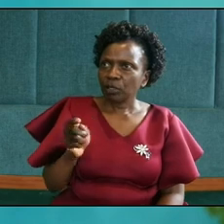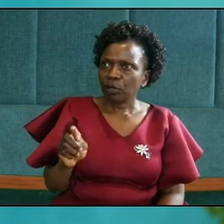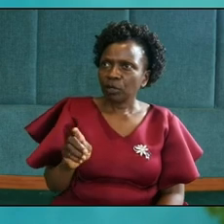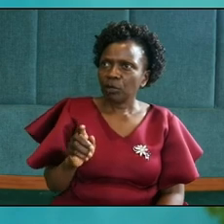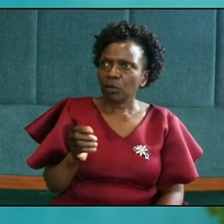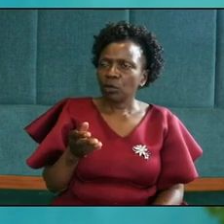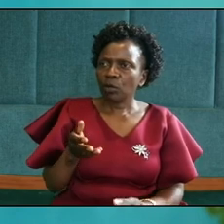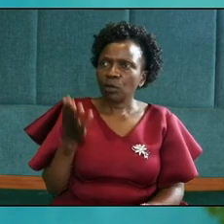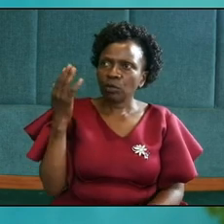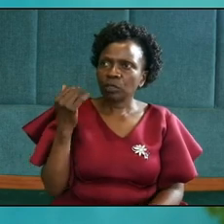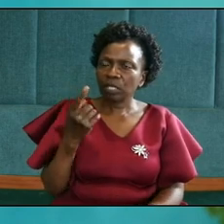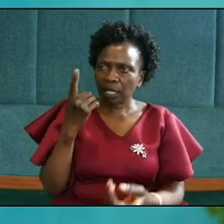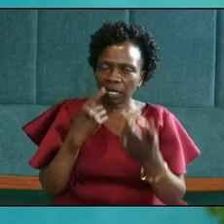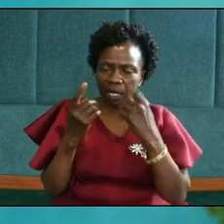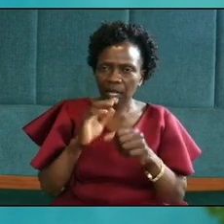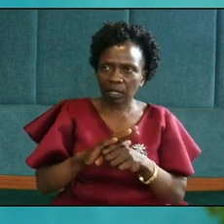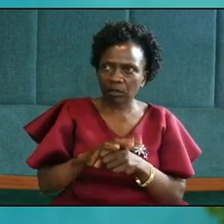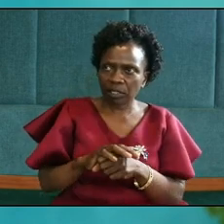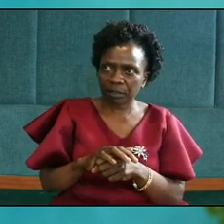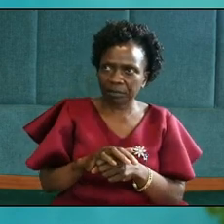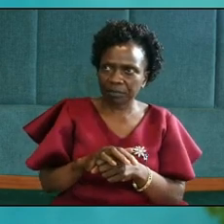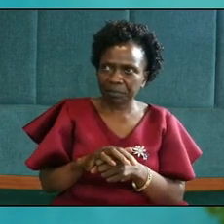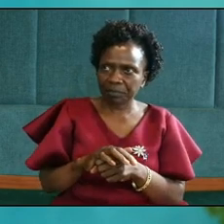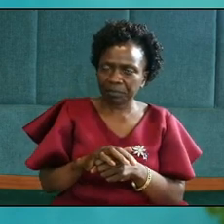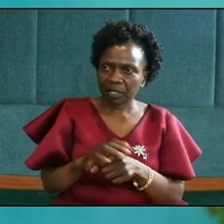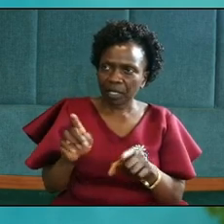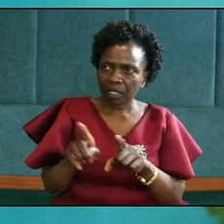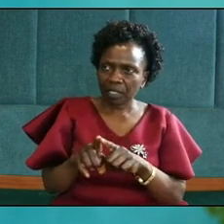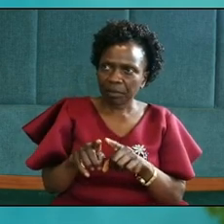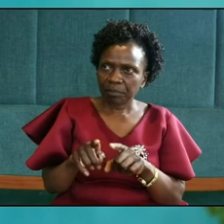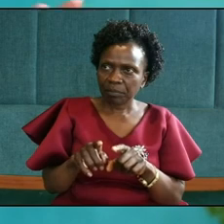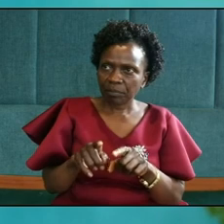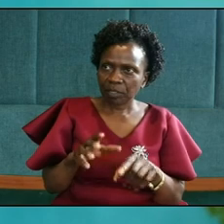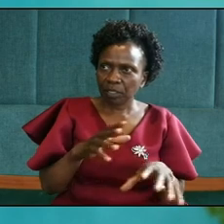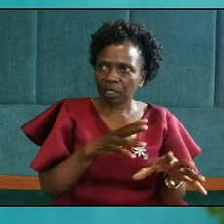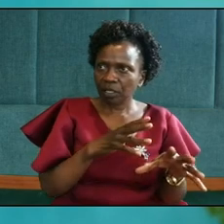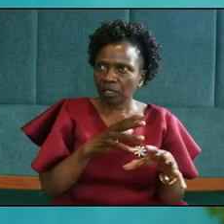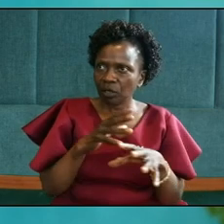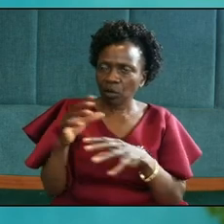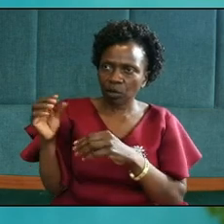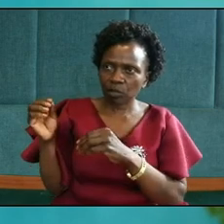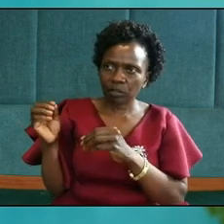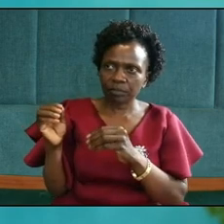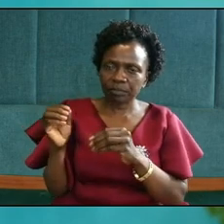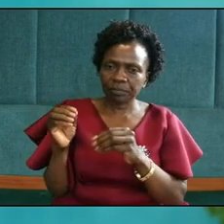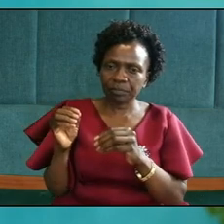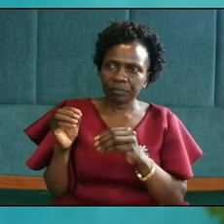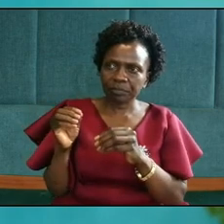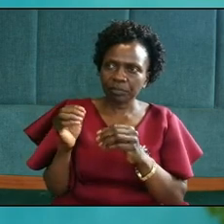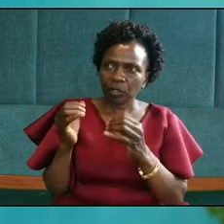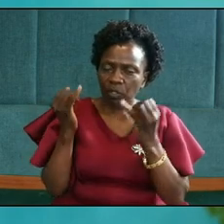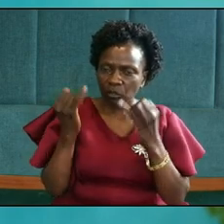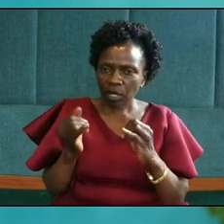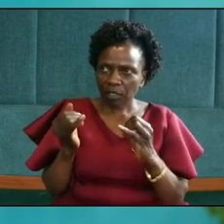softly crying, tears running her cheeks as she groped into, you know, trying to